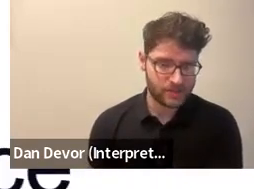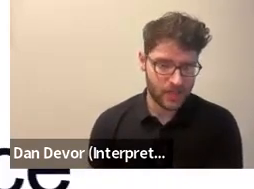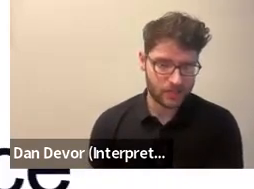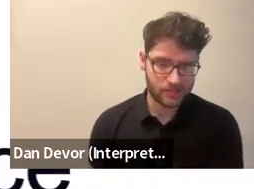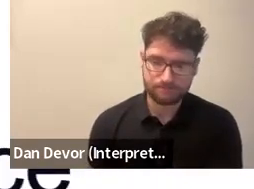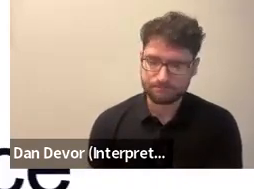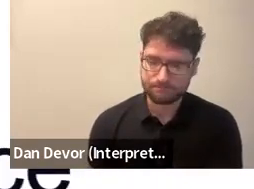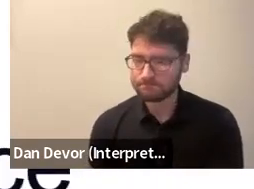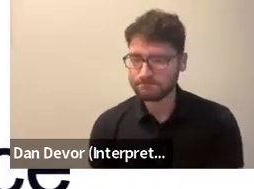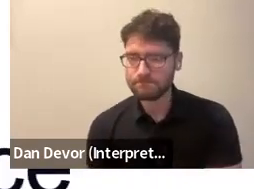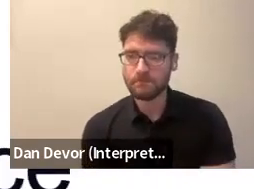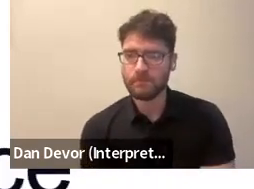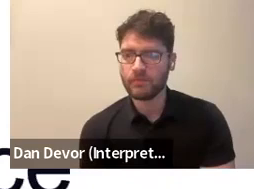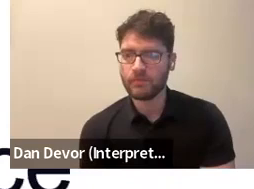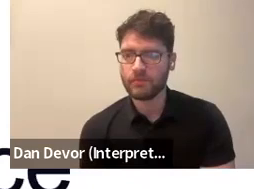I'll move my slide here.